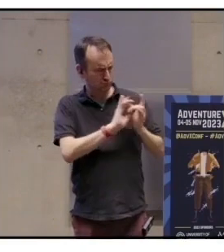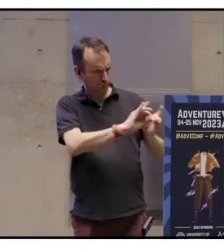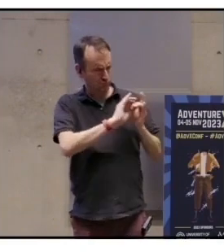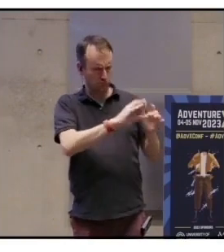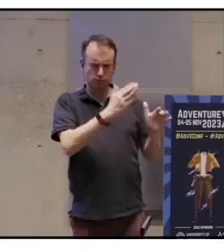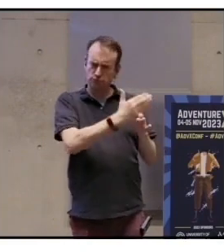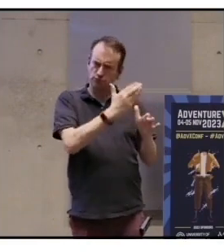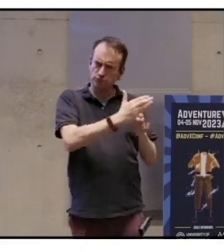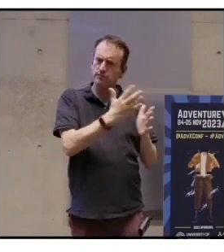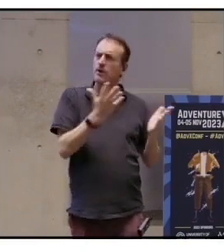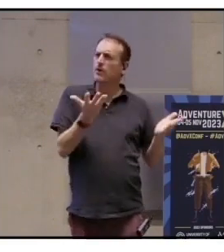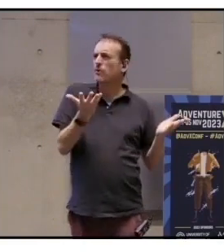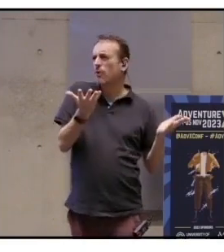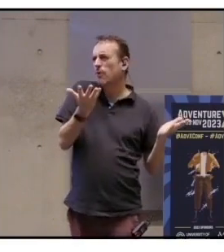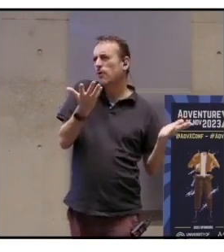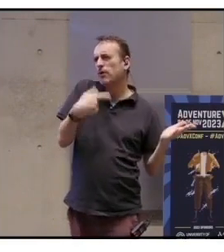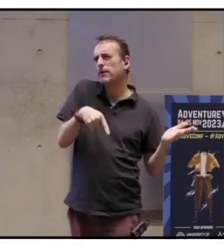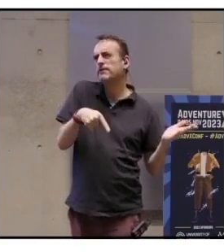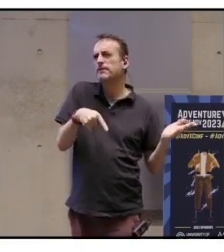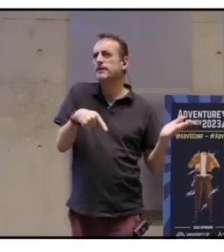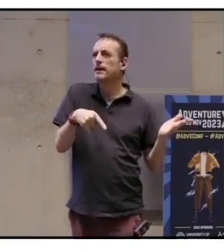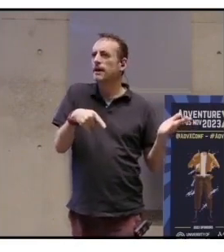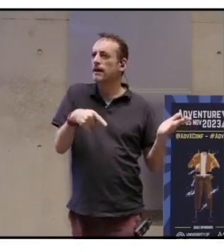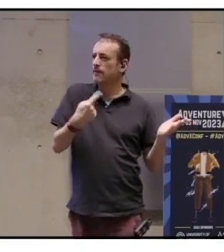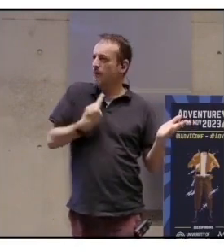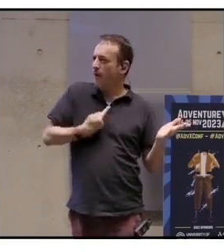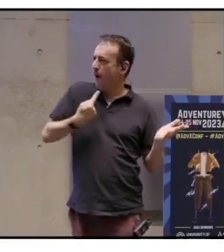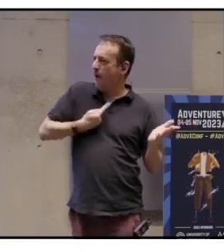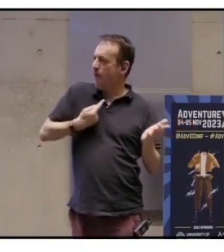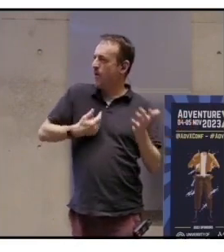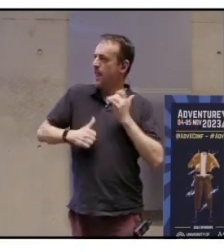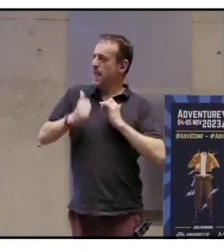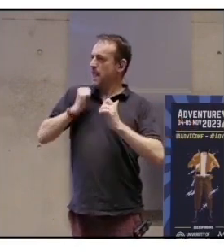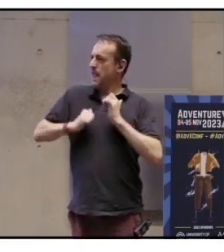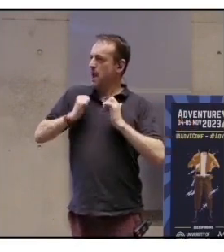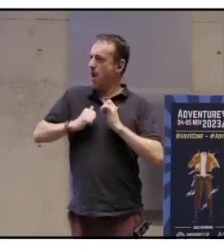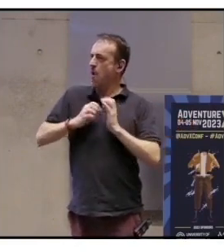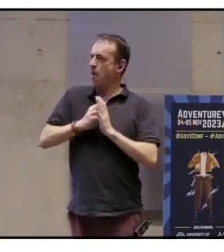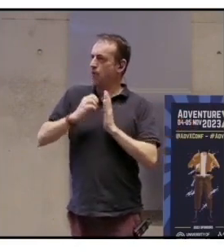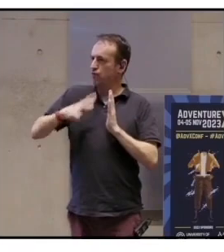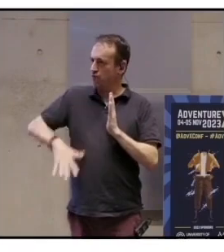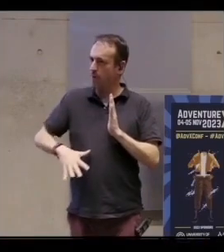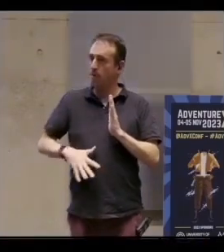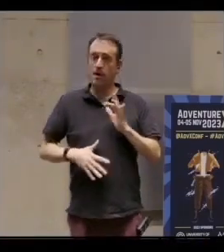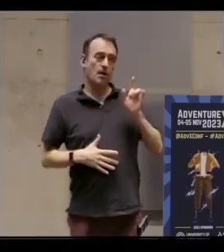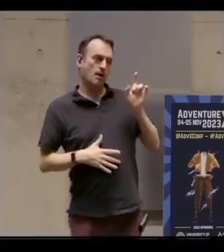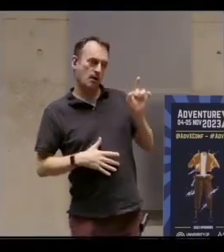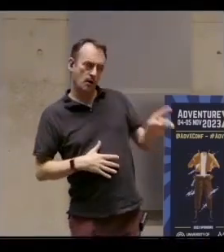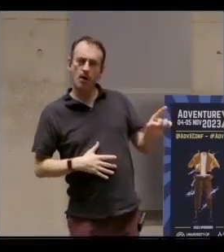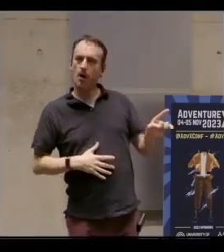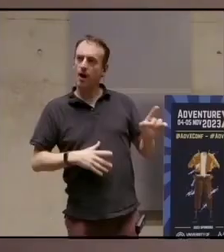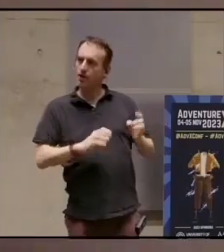This is, again, a little bit about letting go of your ego, but let them make creative decisions as they go.